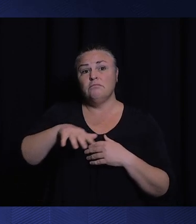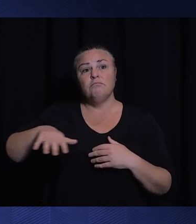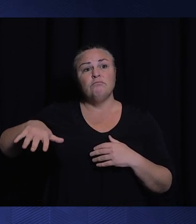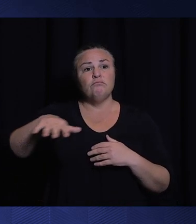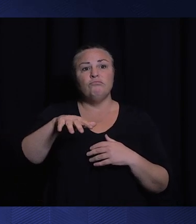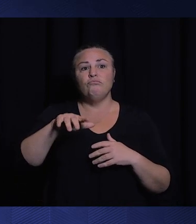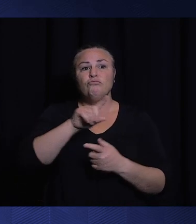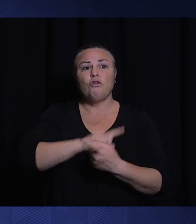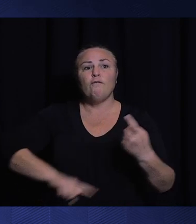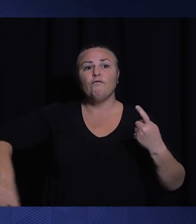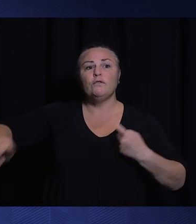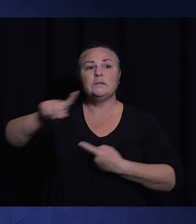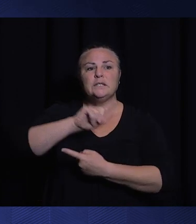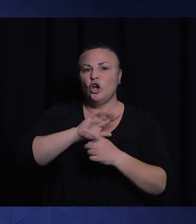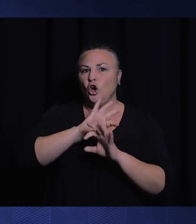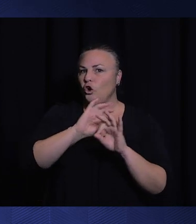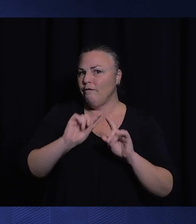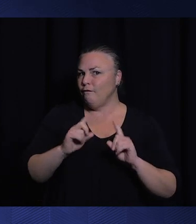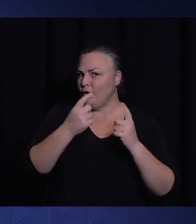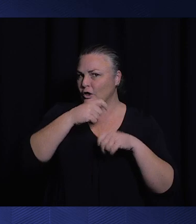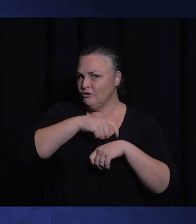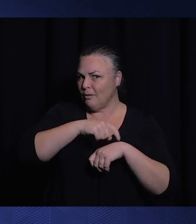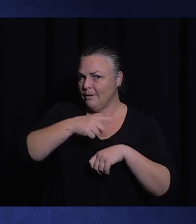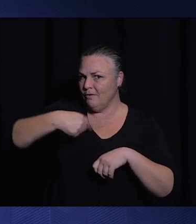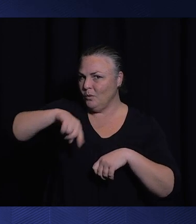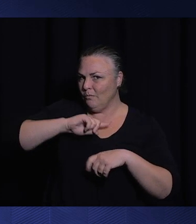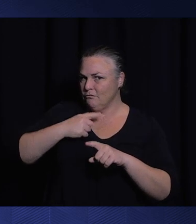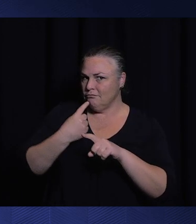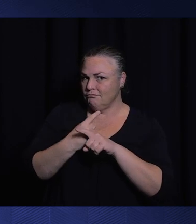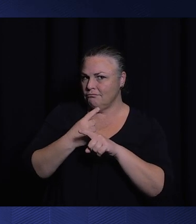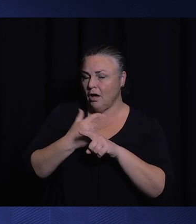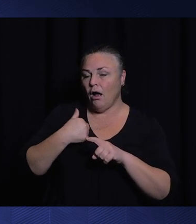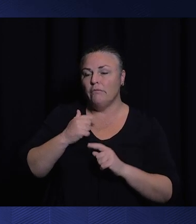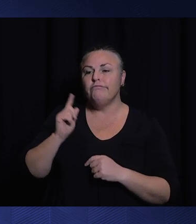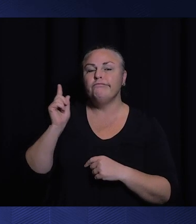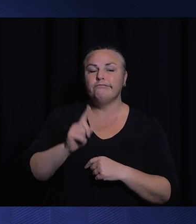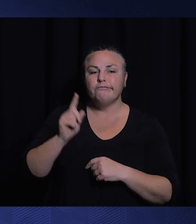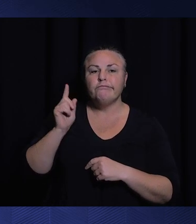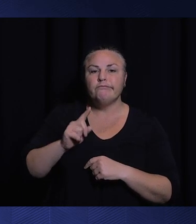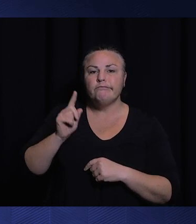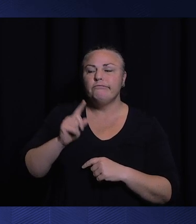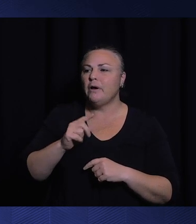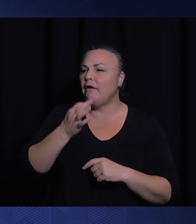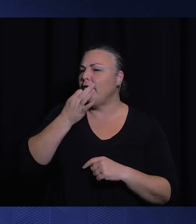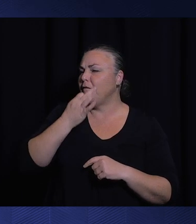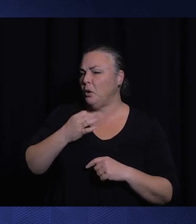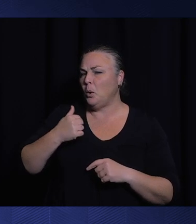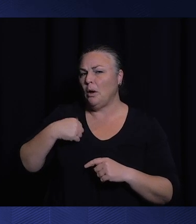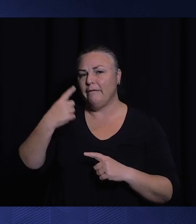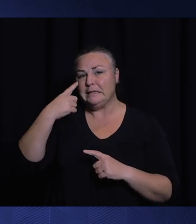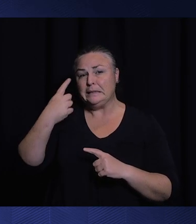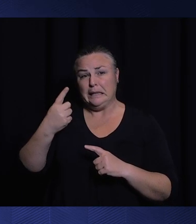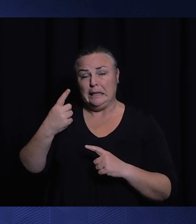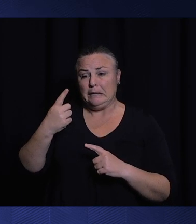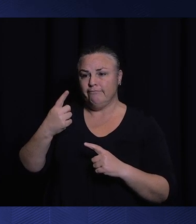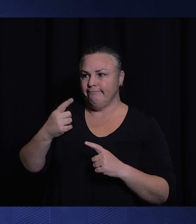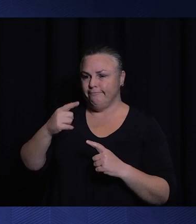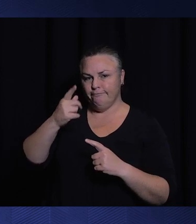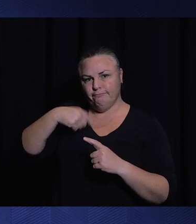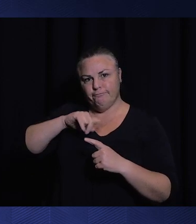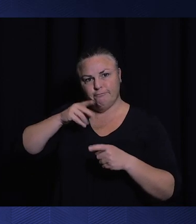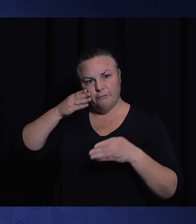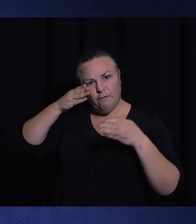conference. I'm not going to say it's the first time it's been, but I would say, having been to a number of these, it's one of the few times that I've seen the focus around nature-based solutions